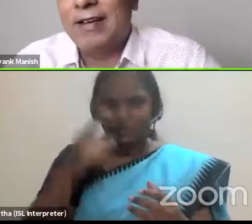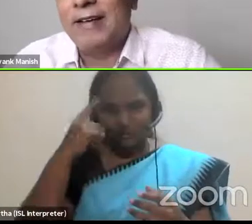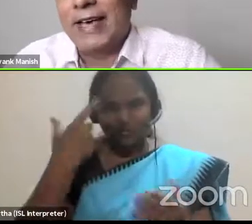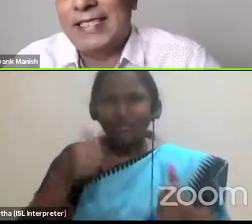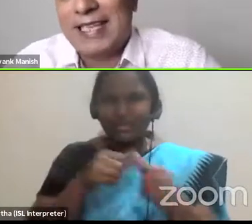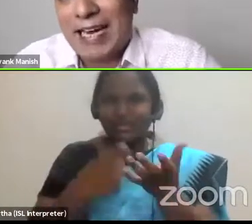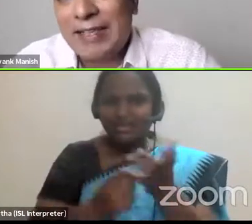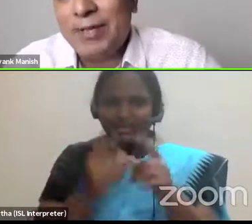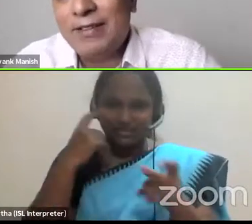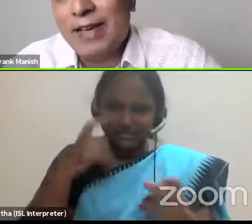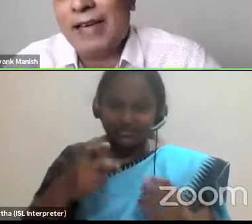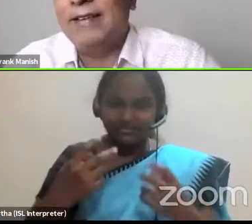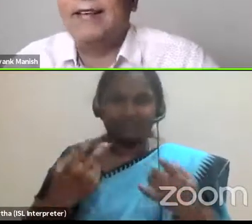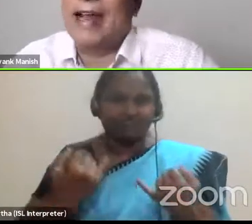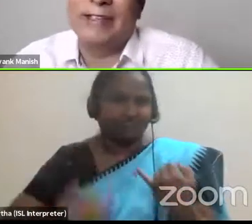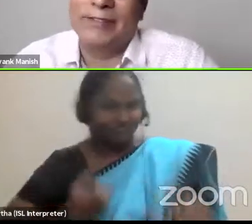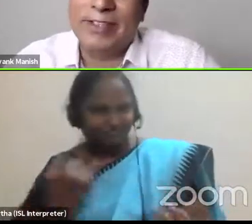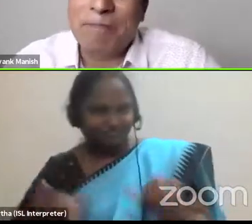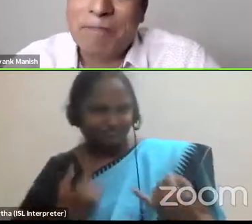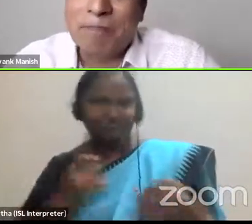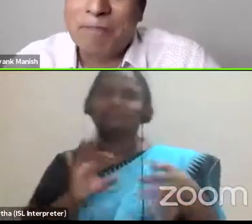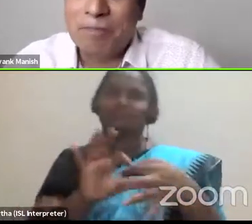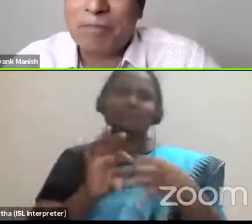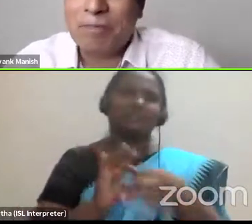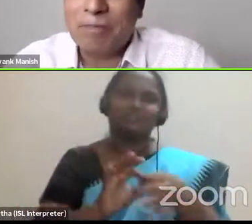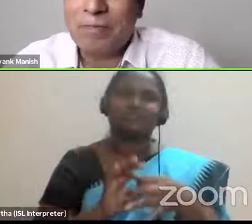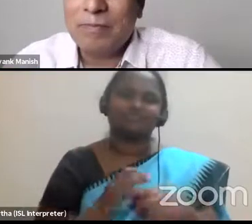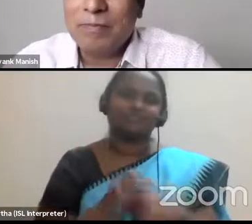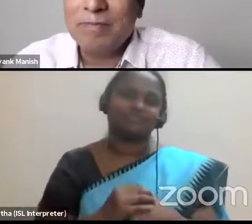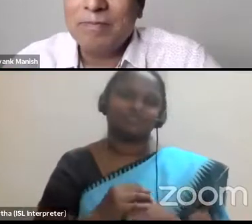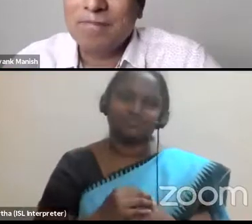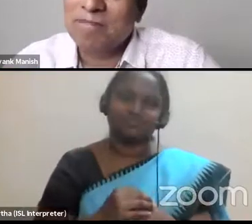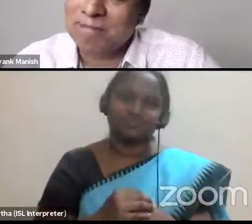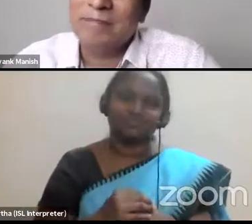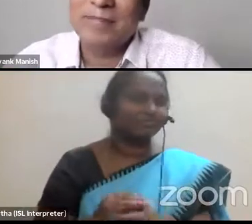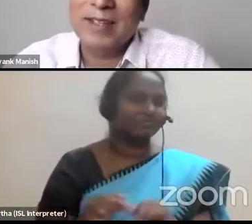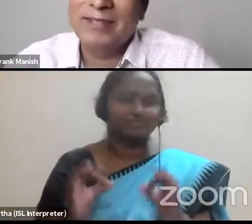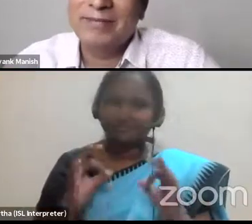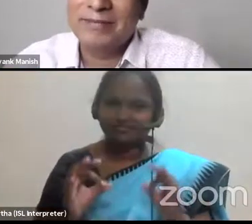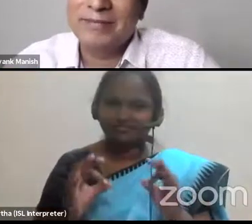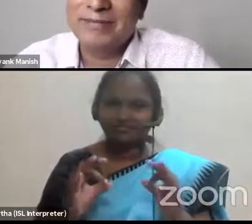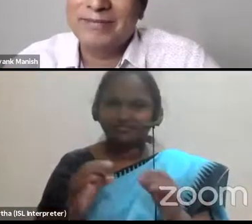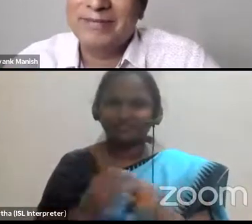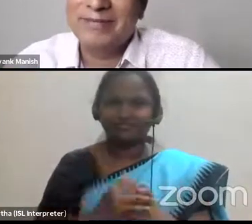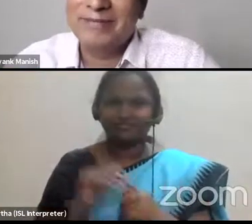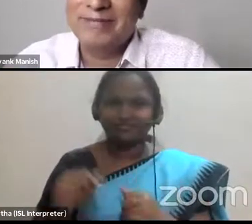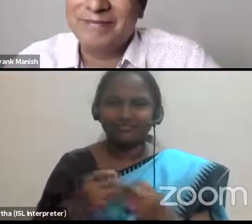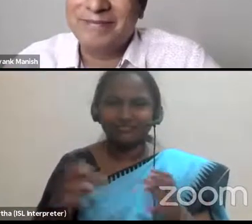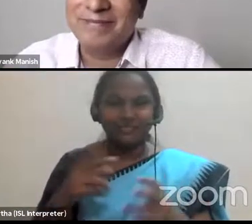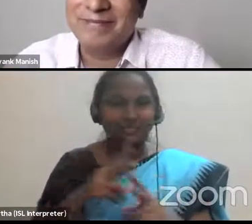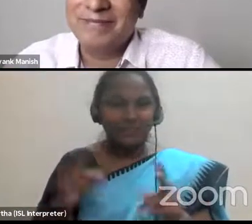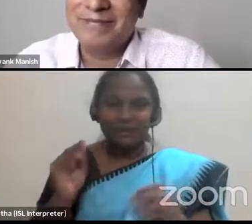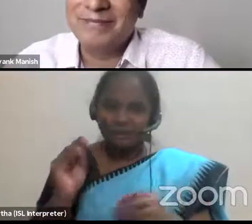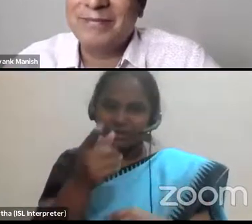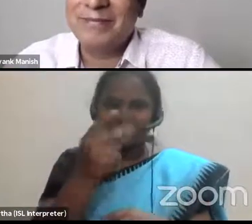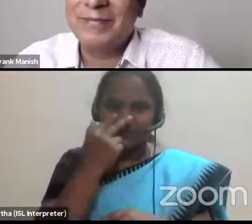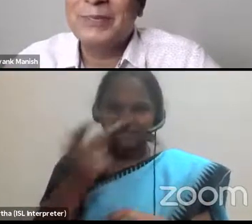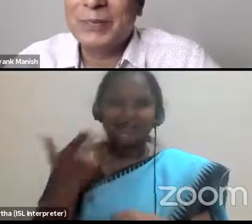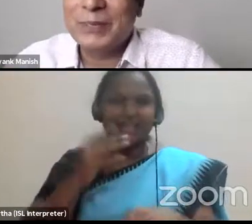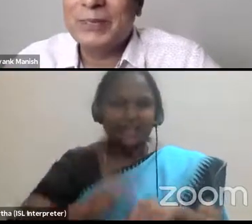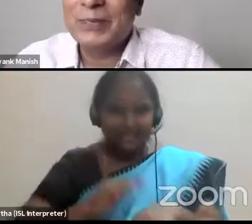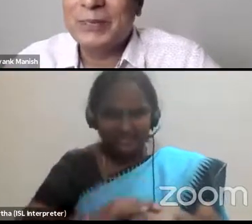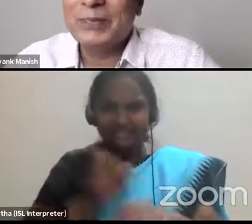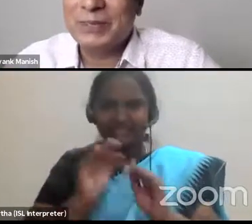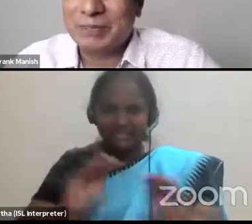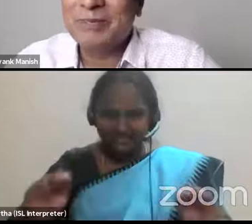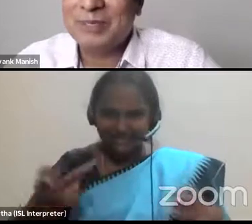innovation, excitement, and interactivity. Awesome. And I think, we're soon going to see an experience where